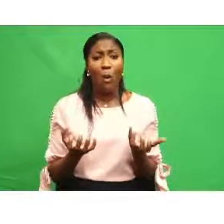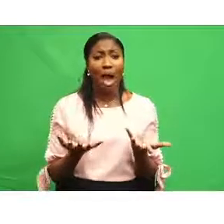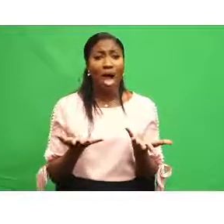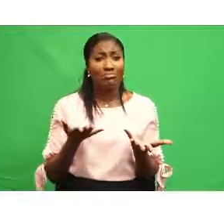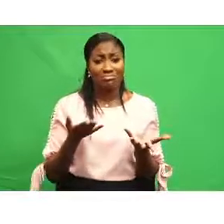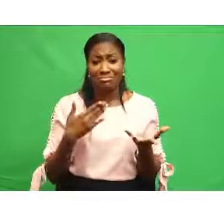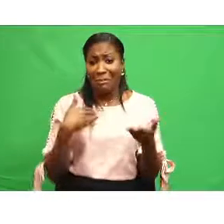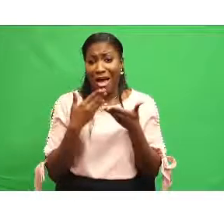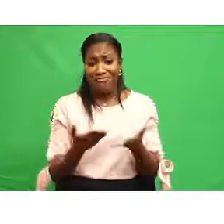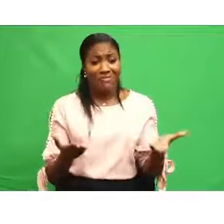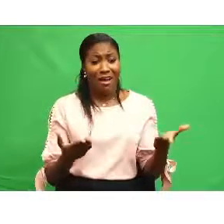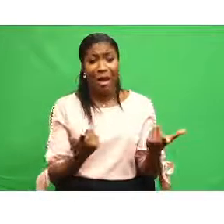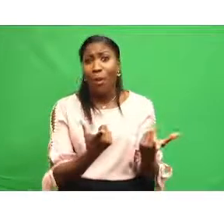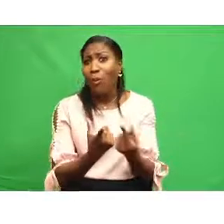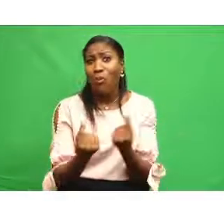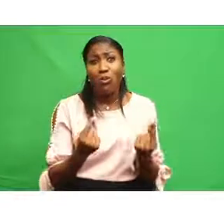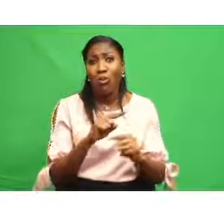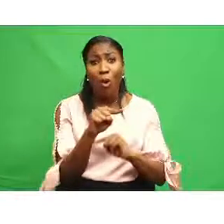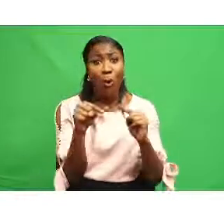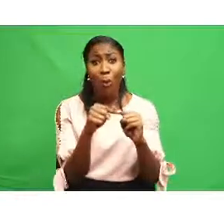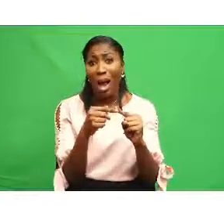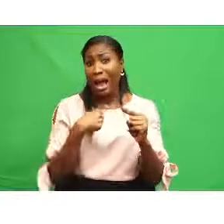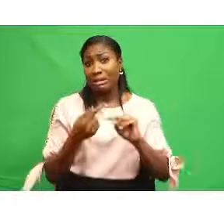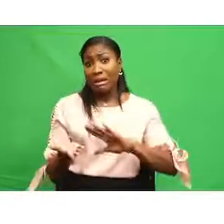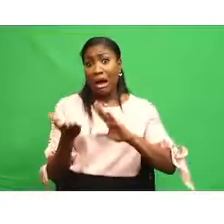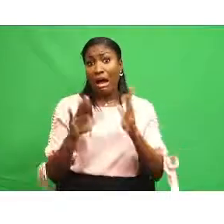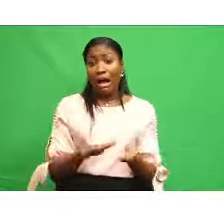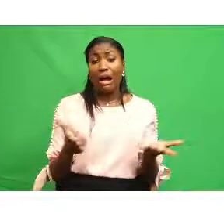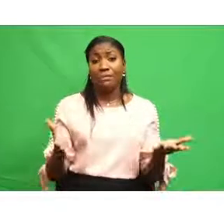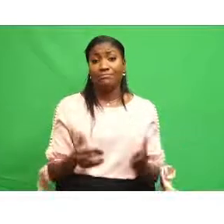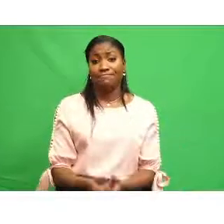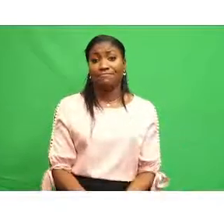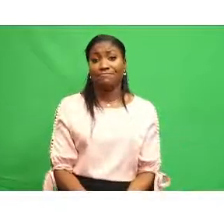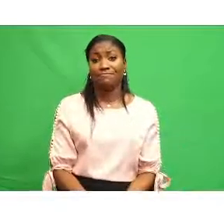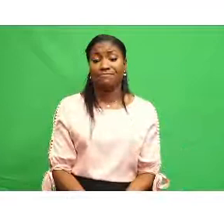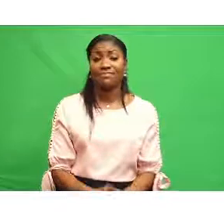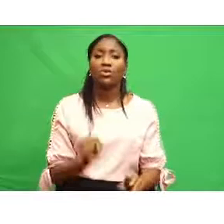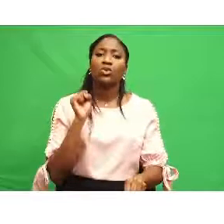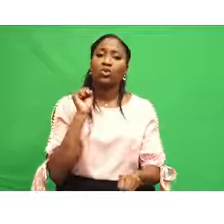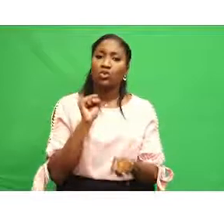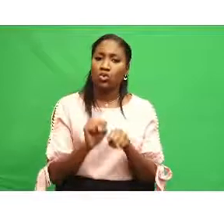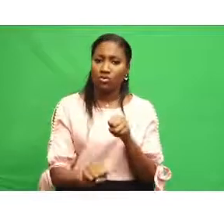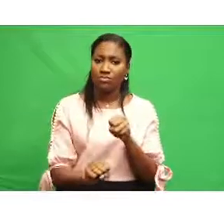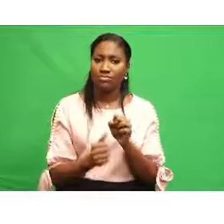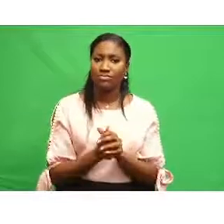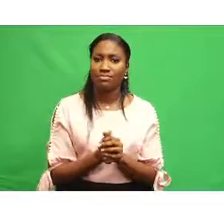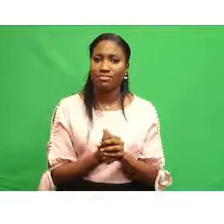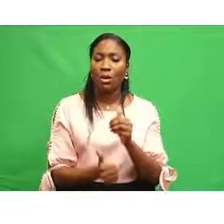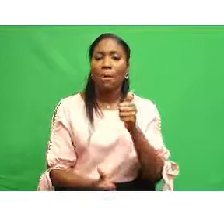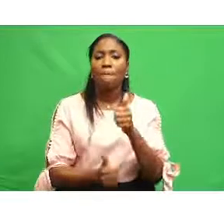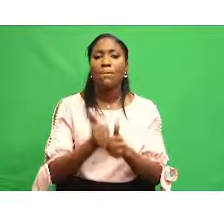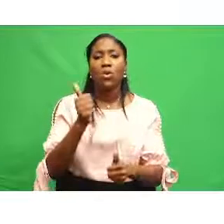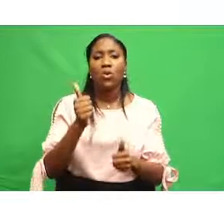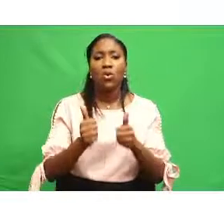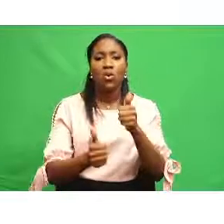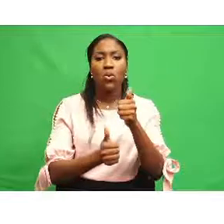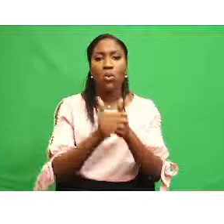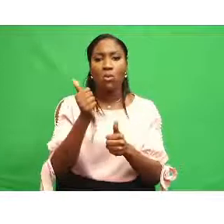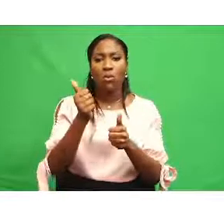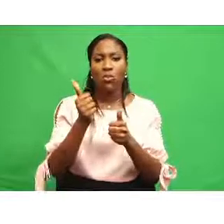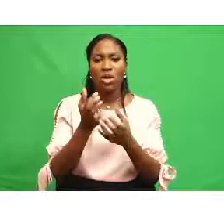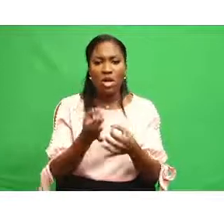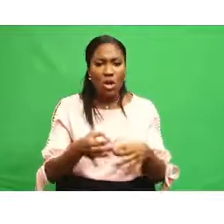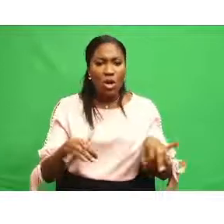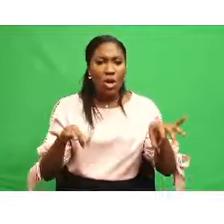things when you pass. So the most common estate planning